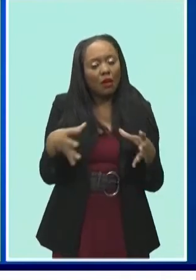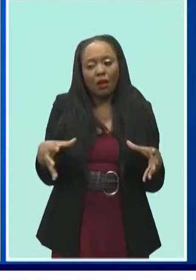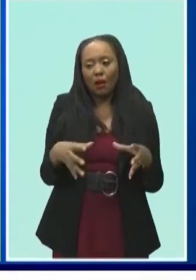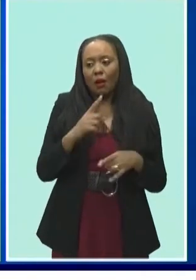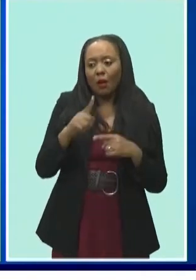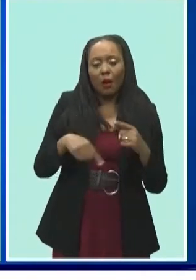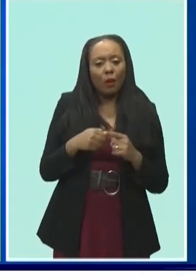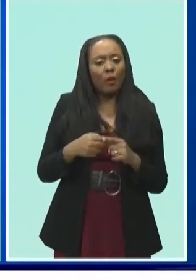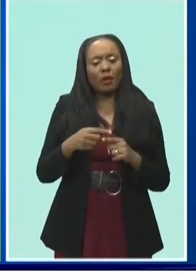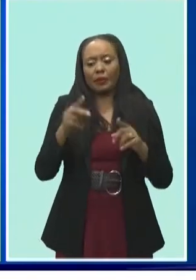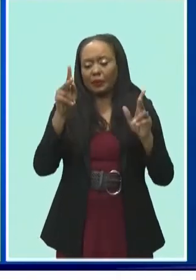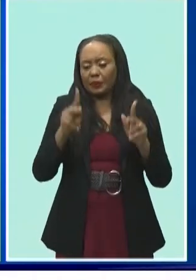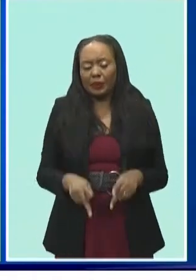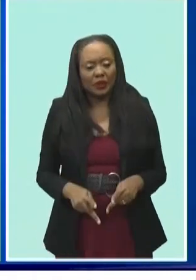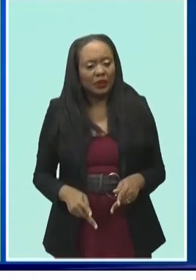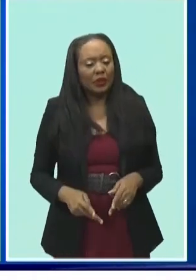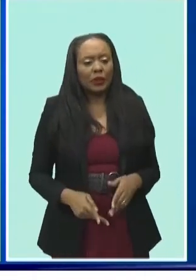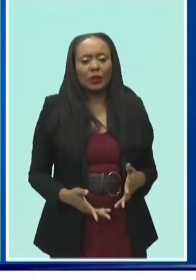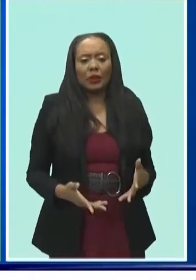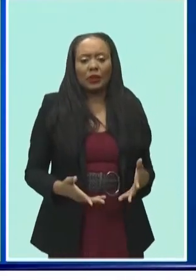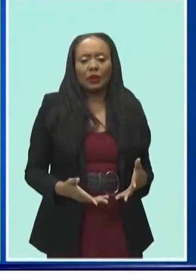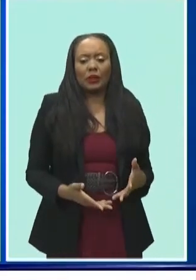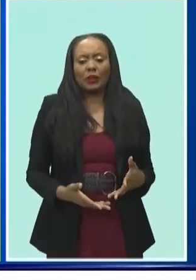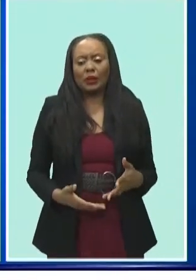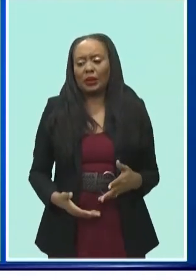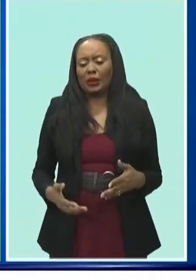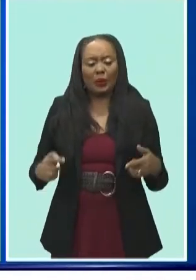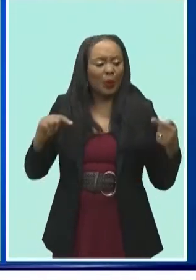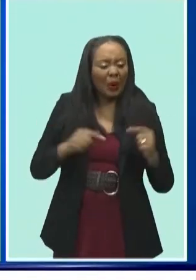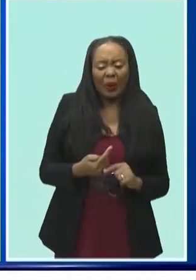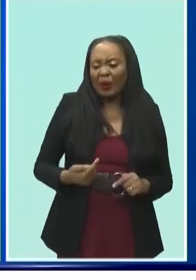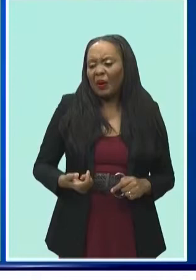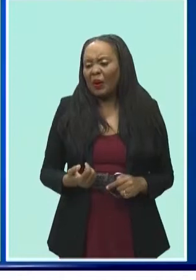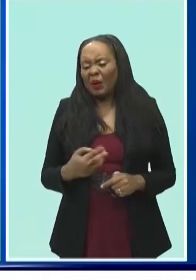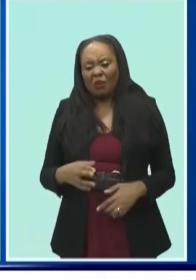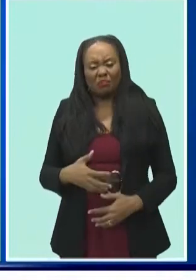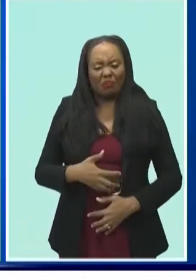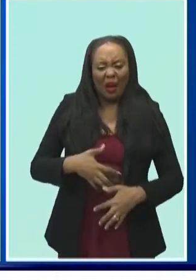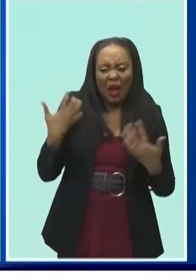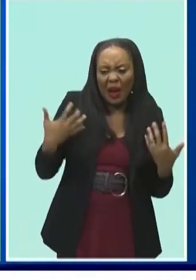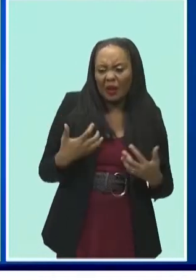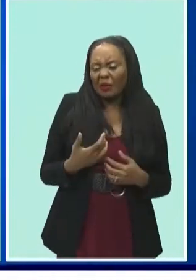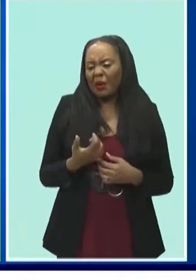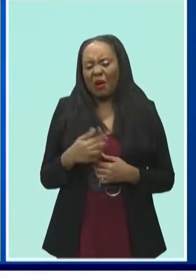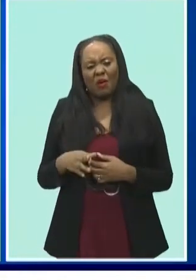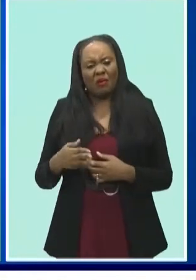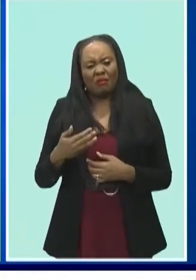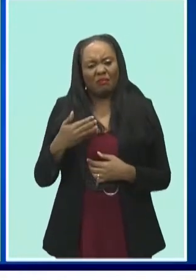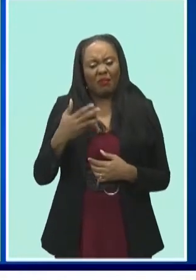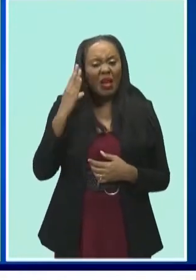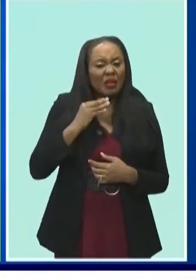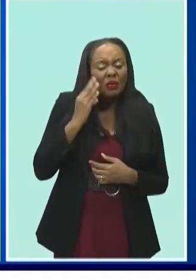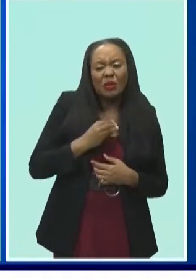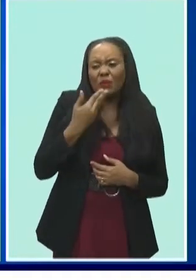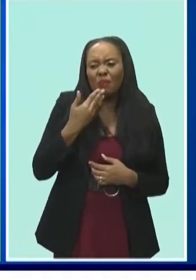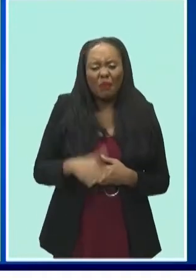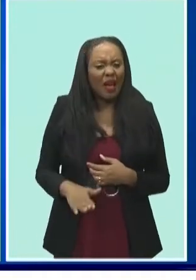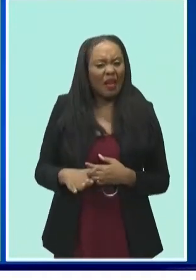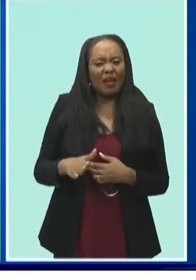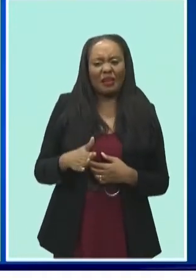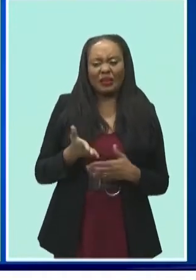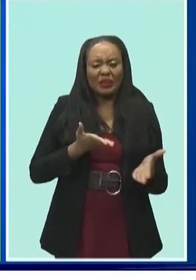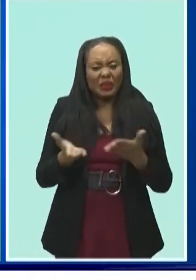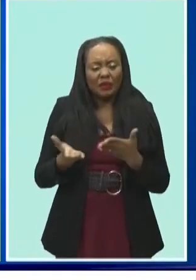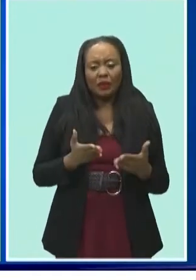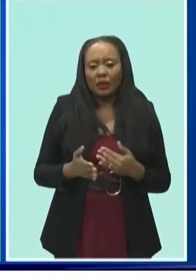that a customer or a guest gets wounded for life, that is one repeat guest that we've lost. And that person, with the advent of social